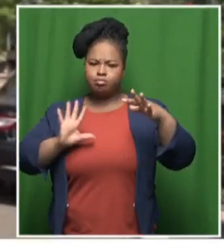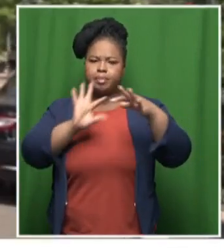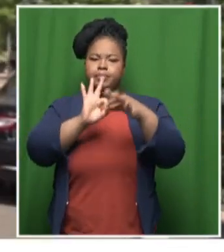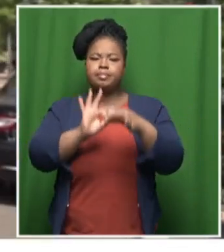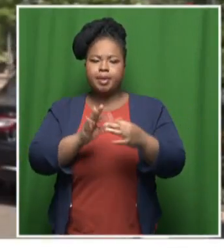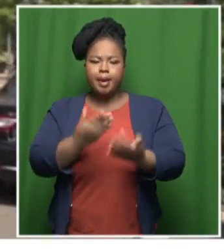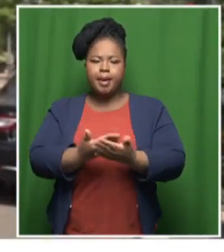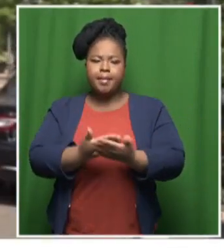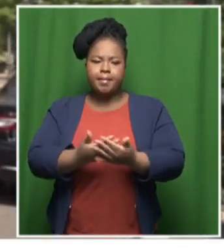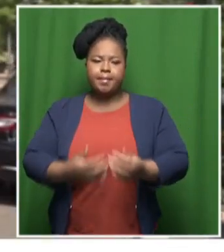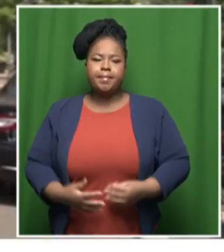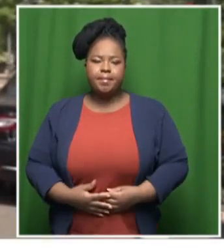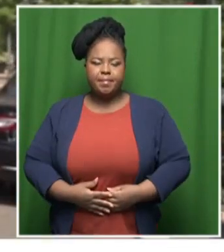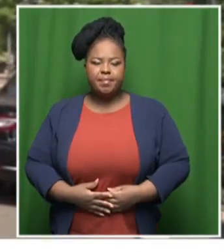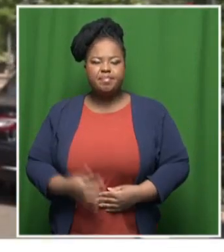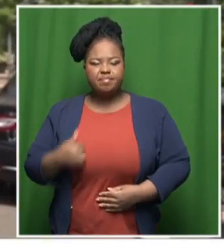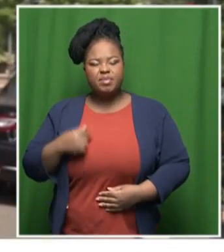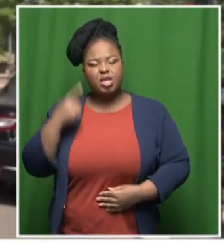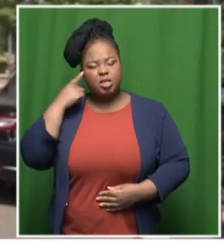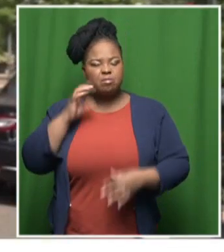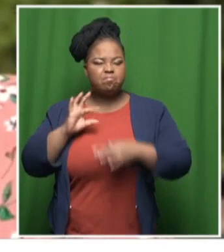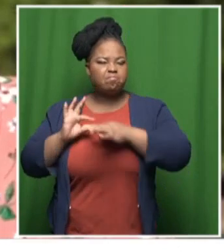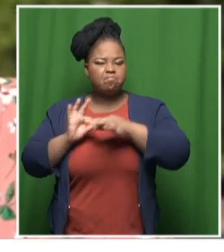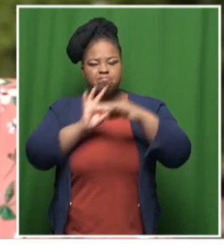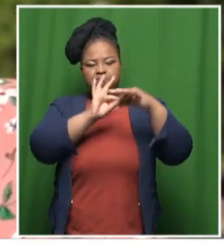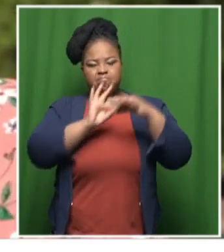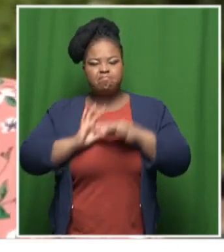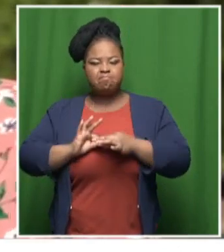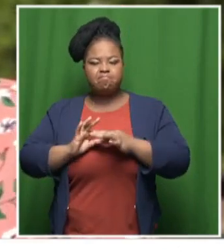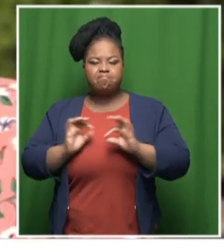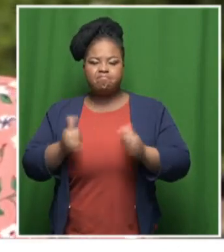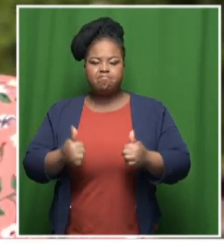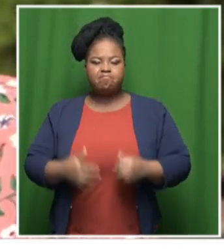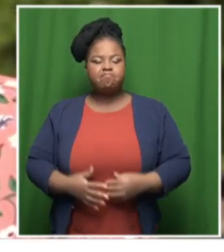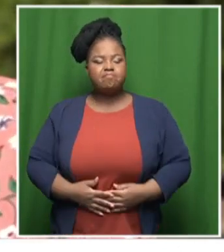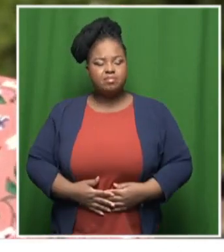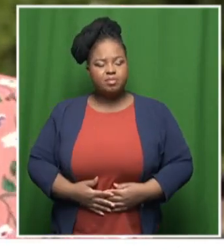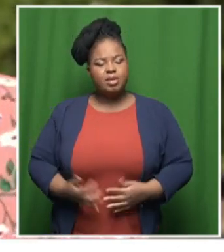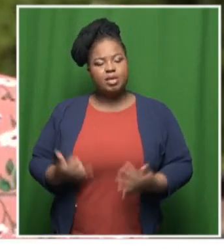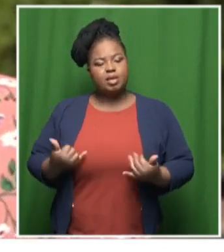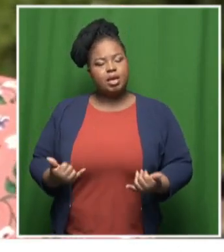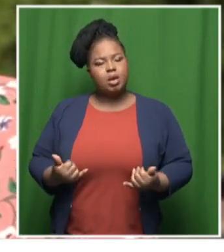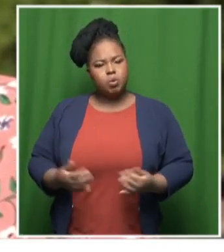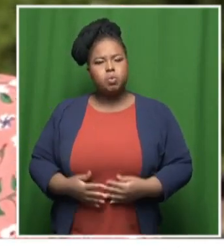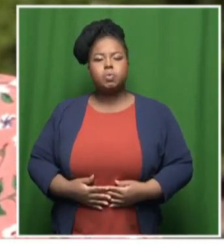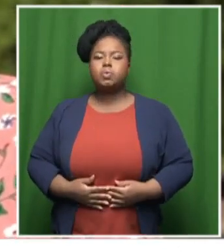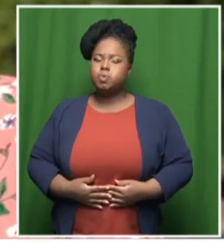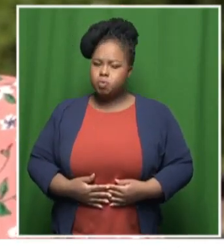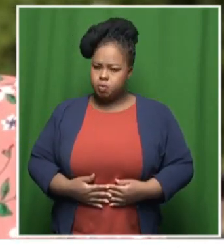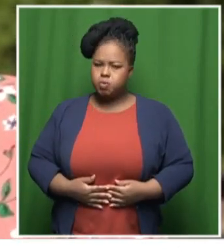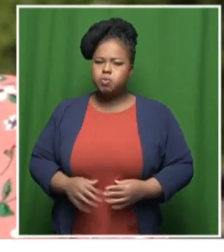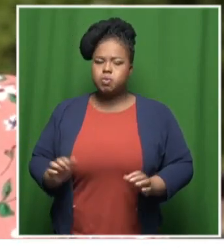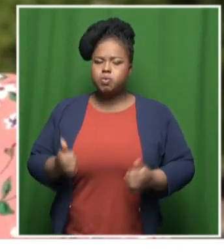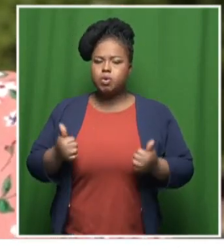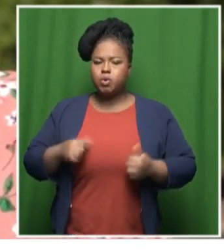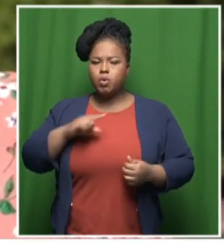have a very good relationship. It's certainly warmed a great deal